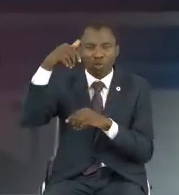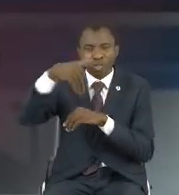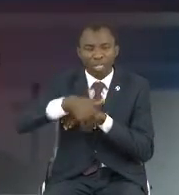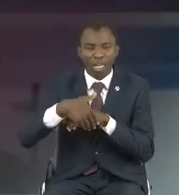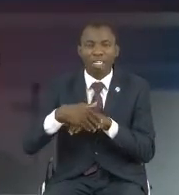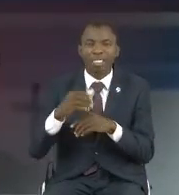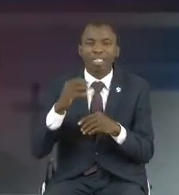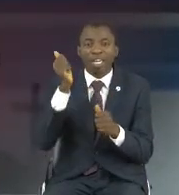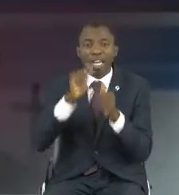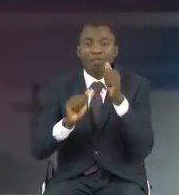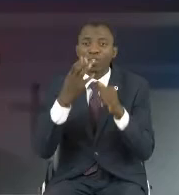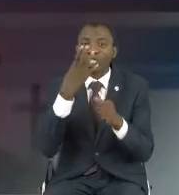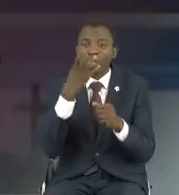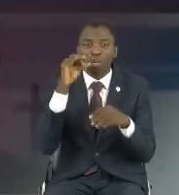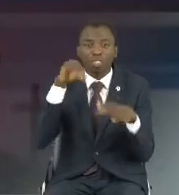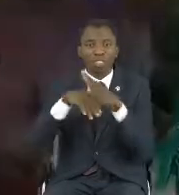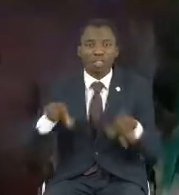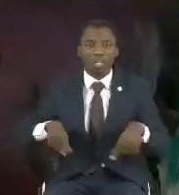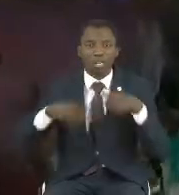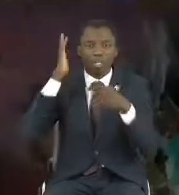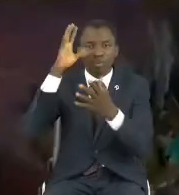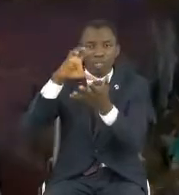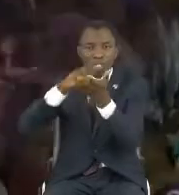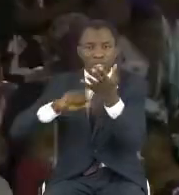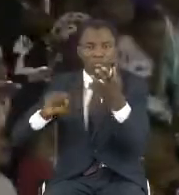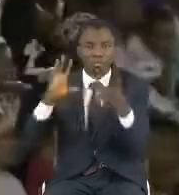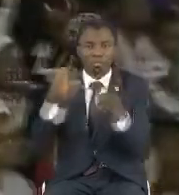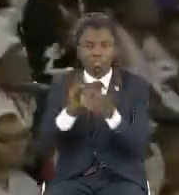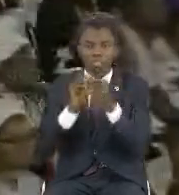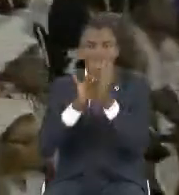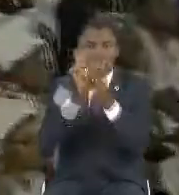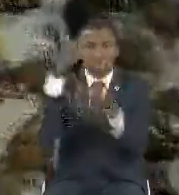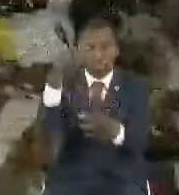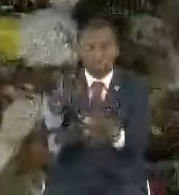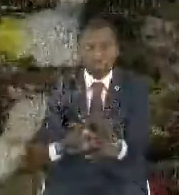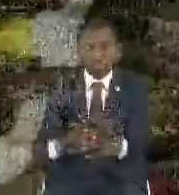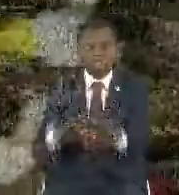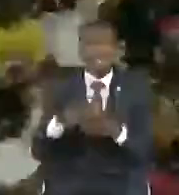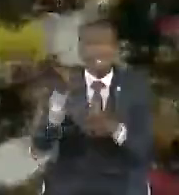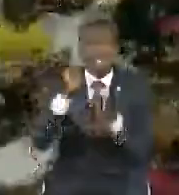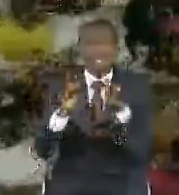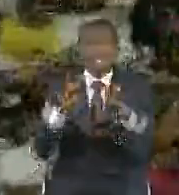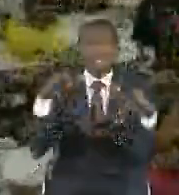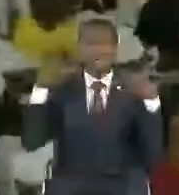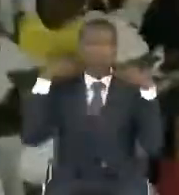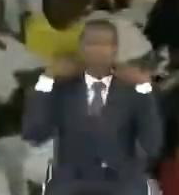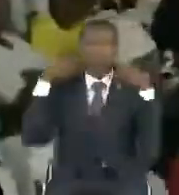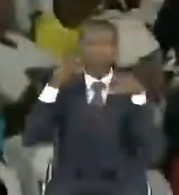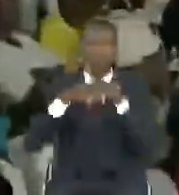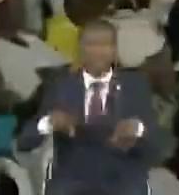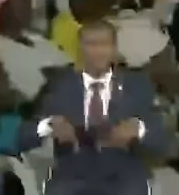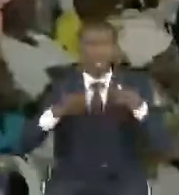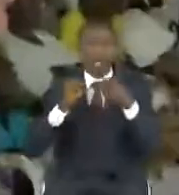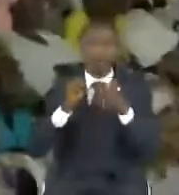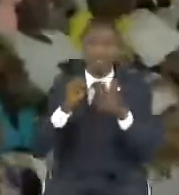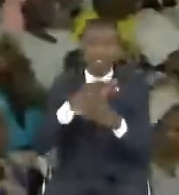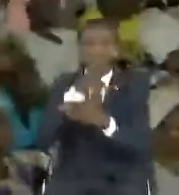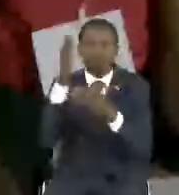life totally removed. Yes. Every yoke in your life totally